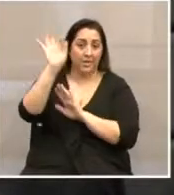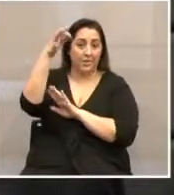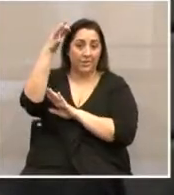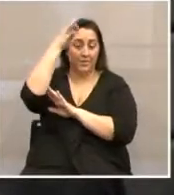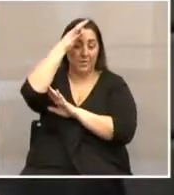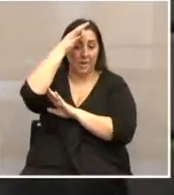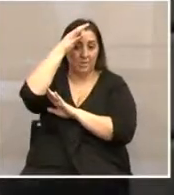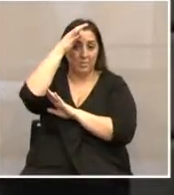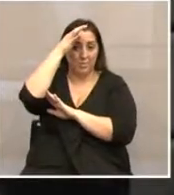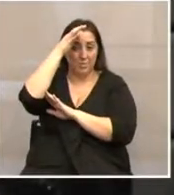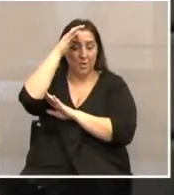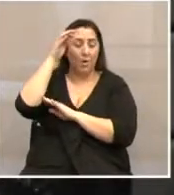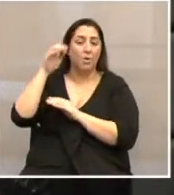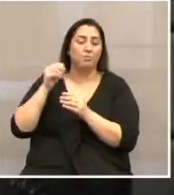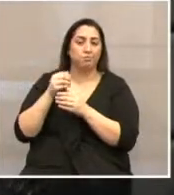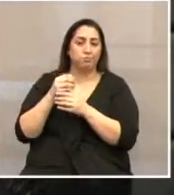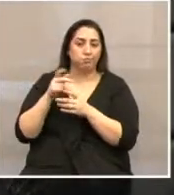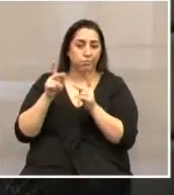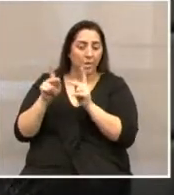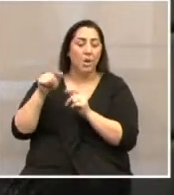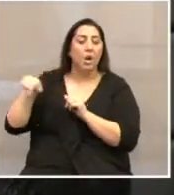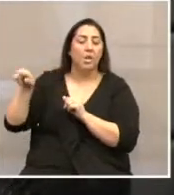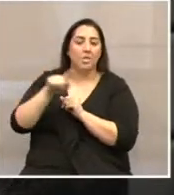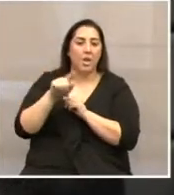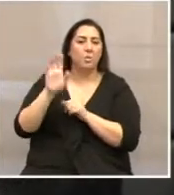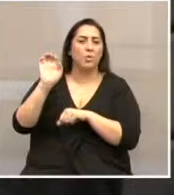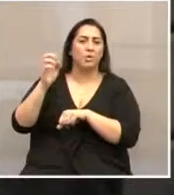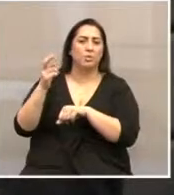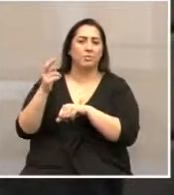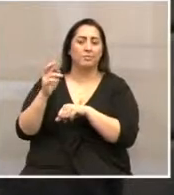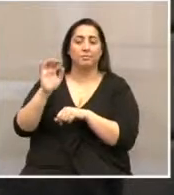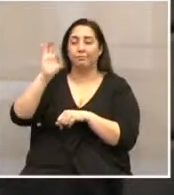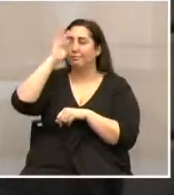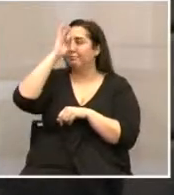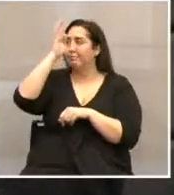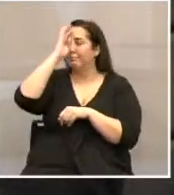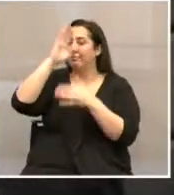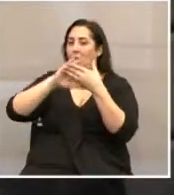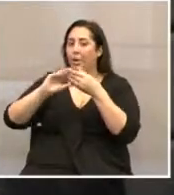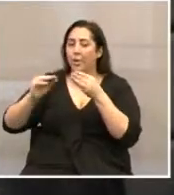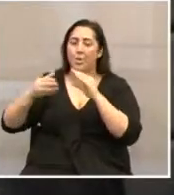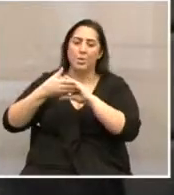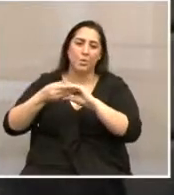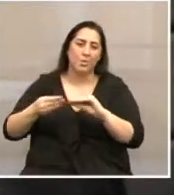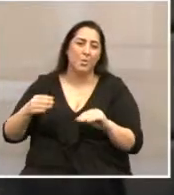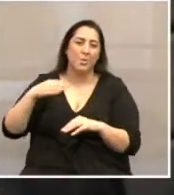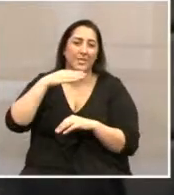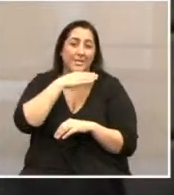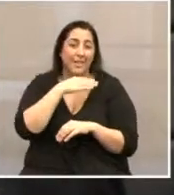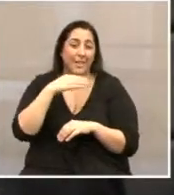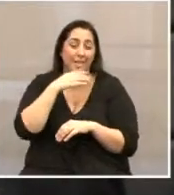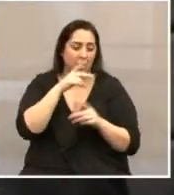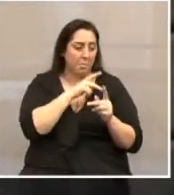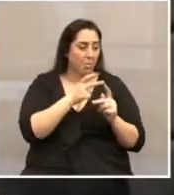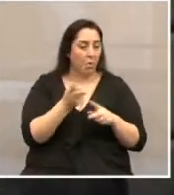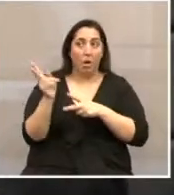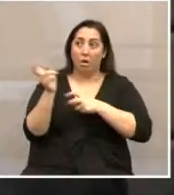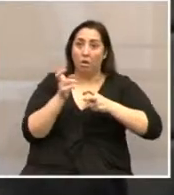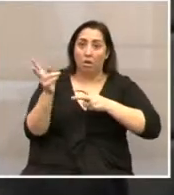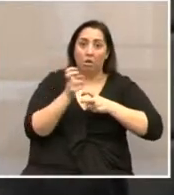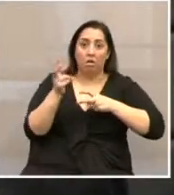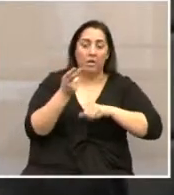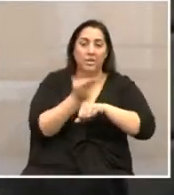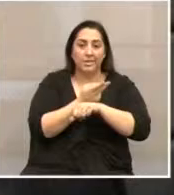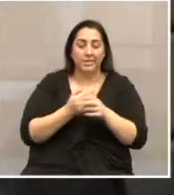public officials create their own misinformation. They make up stories that are often reproduced until it is difficult